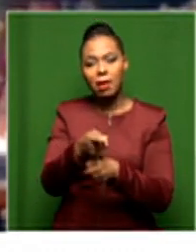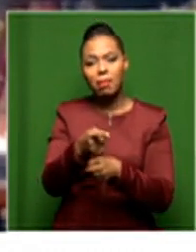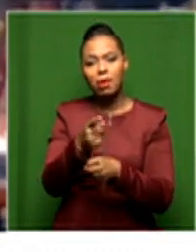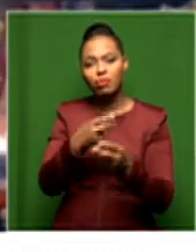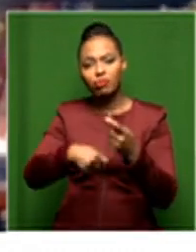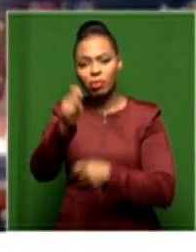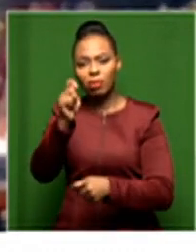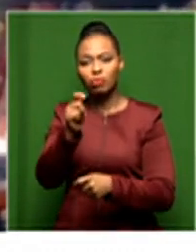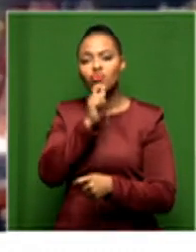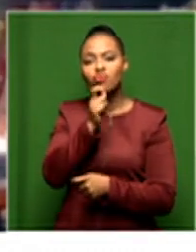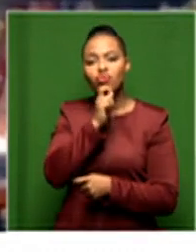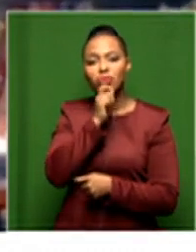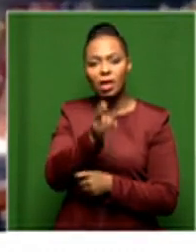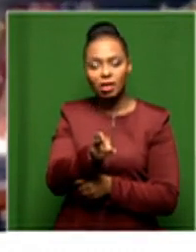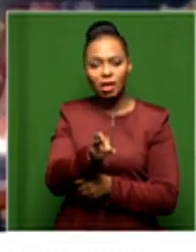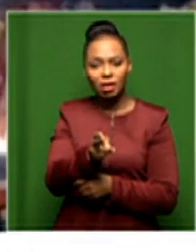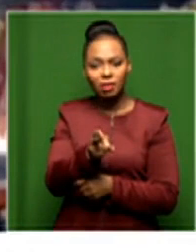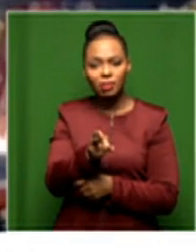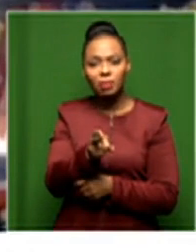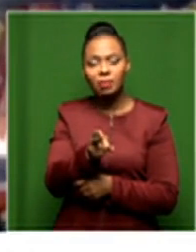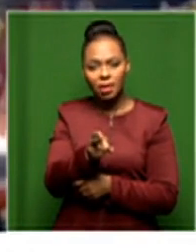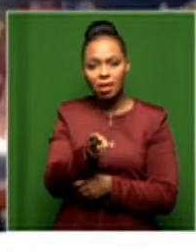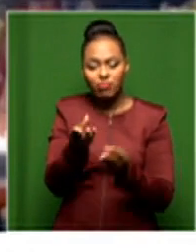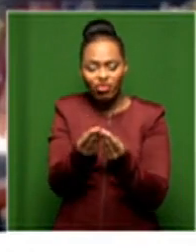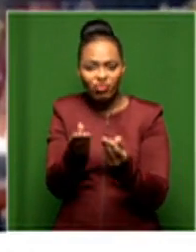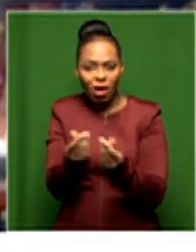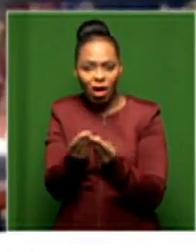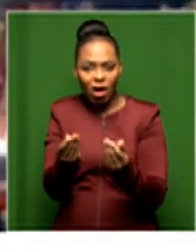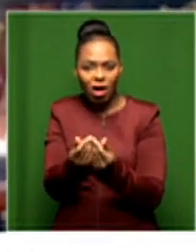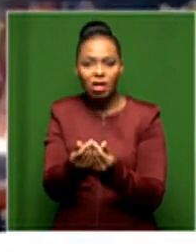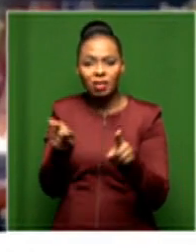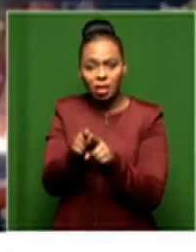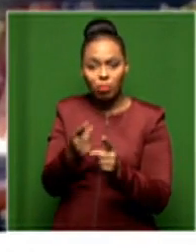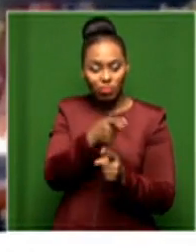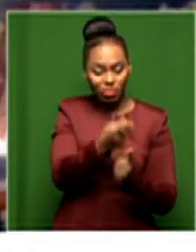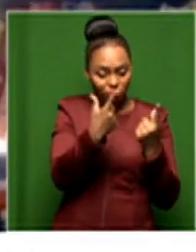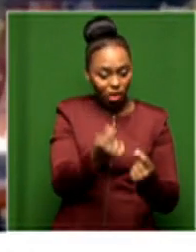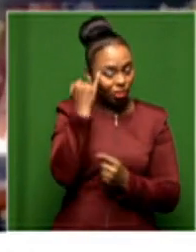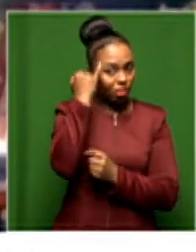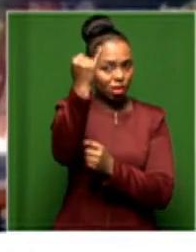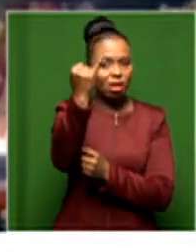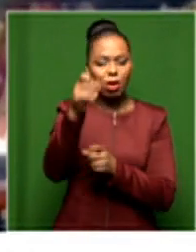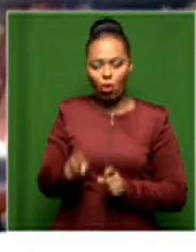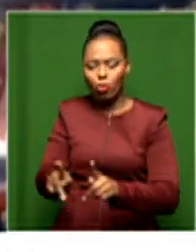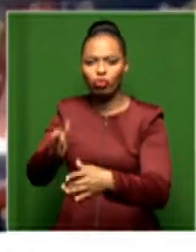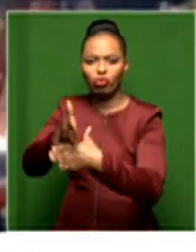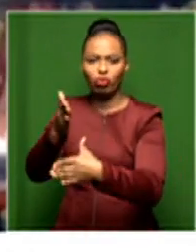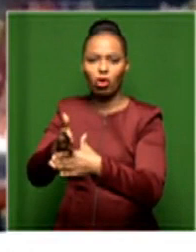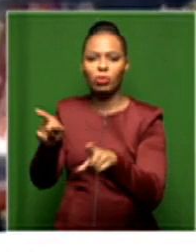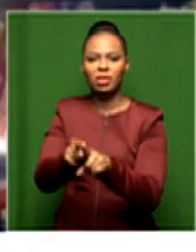by driving usage of recycled material, we are providing jobs and we're keeping plastic waste off